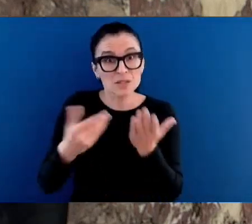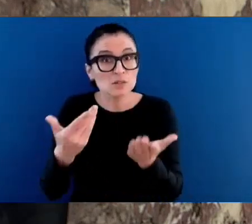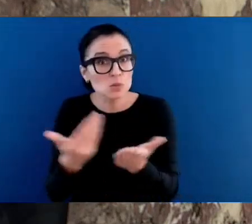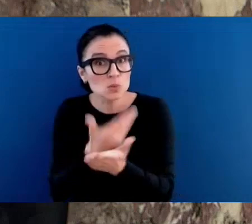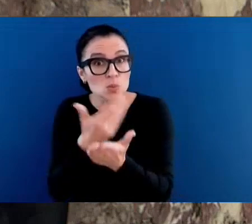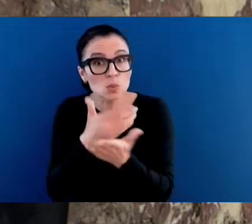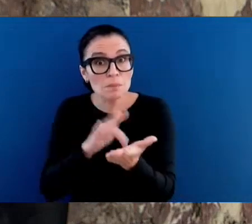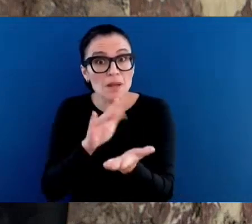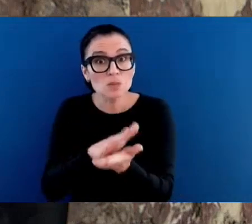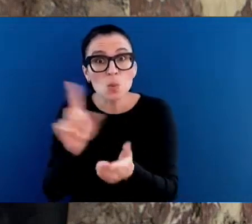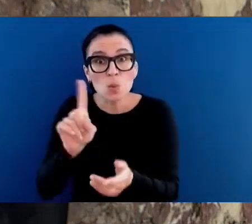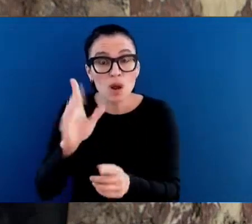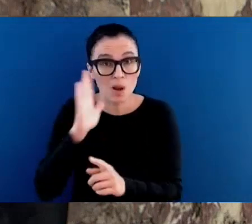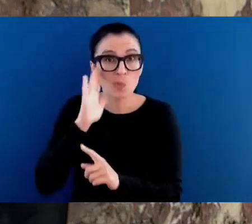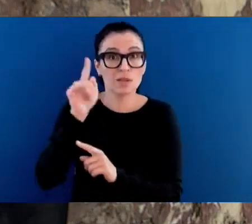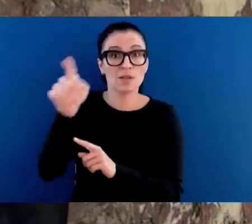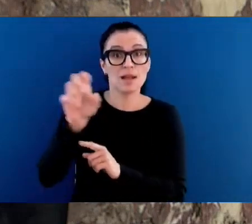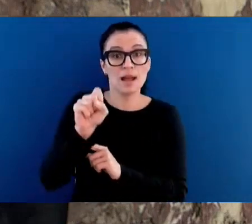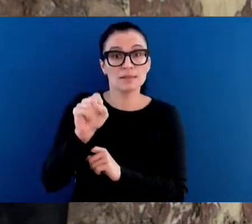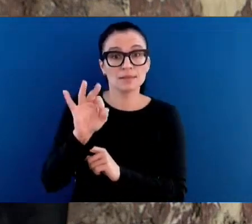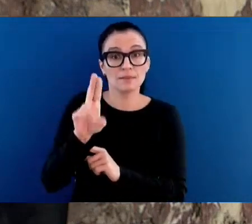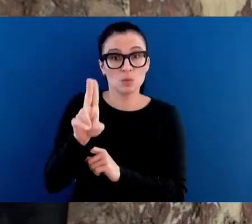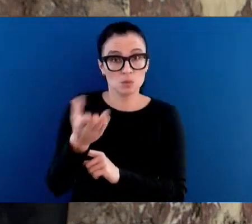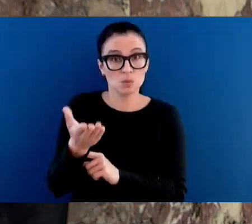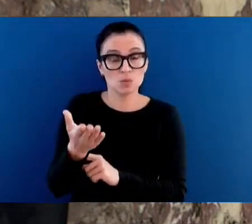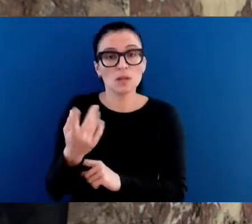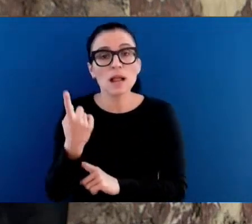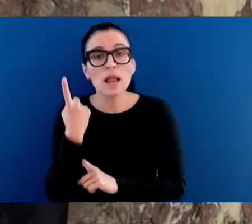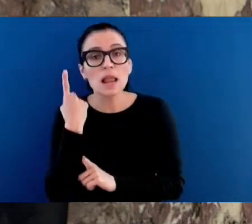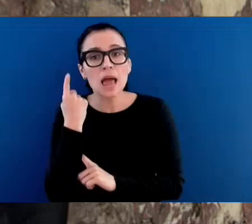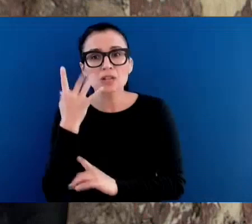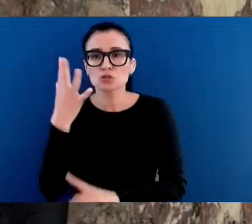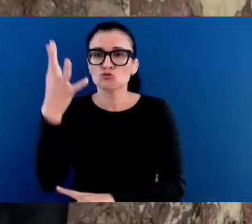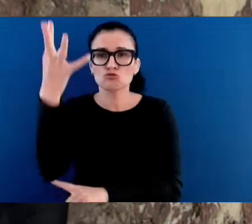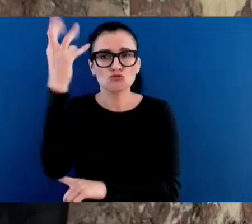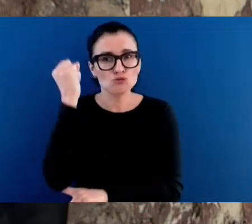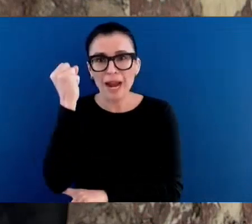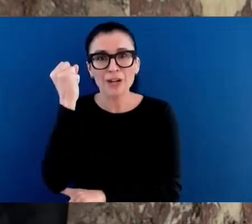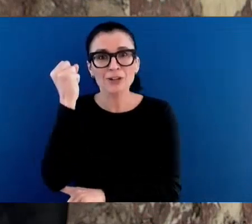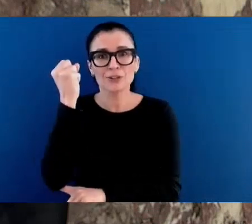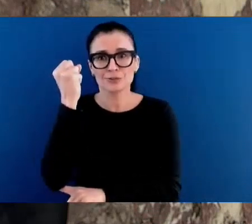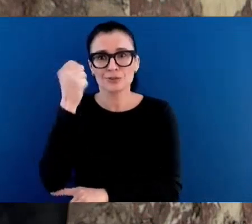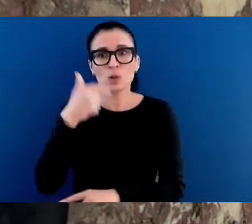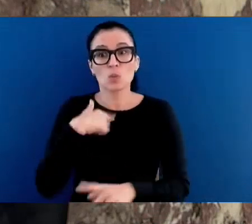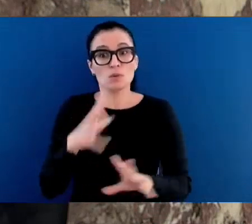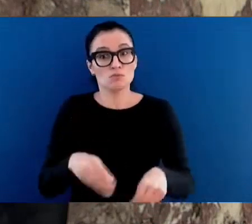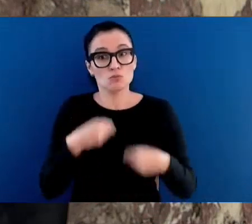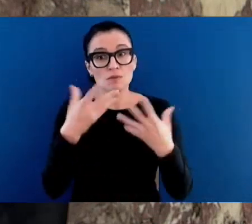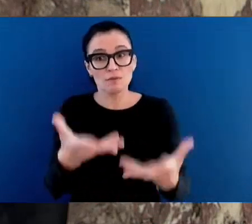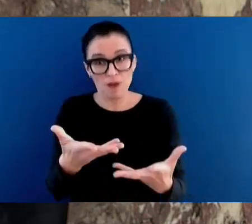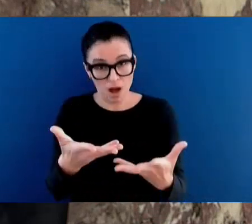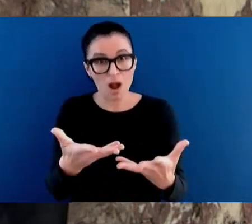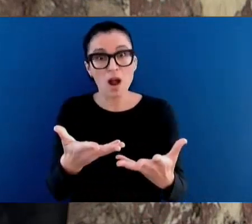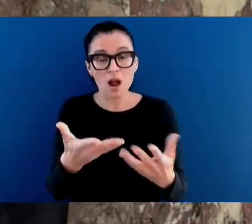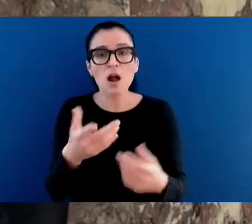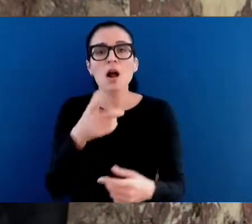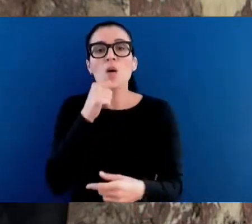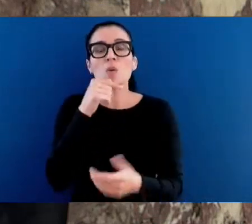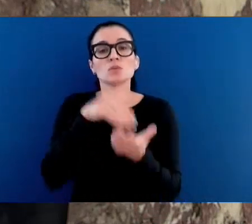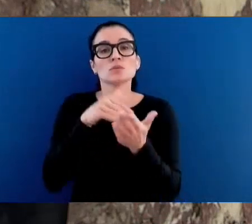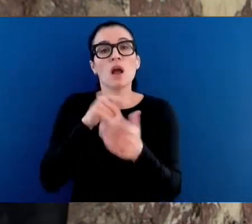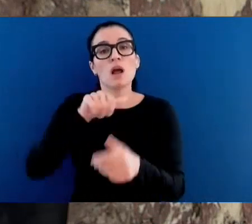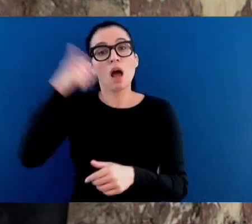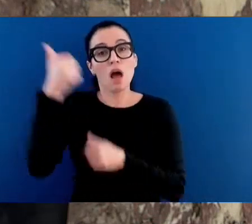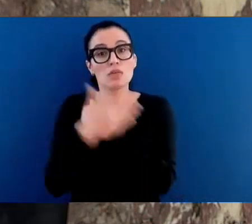in foreign-trained doctors and foreign-trained nurses coming to British Columbia. We've added across BC 78 primary care networks,